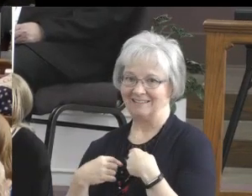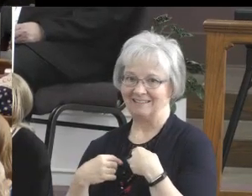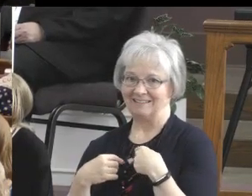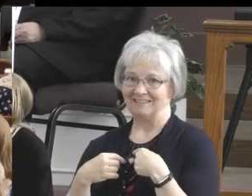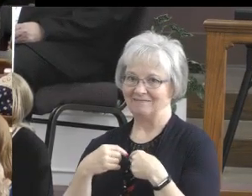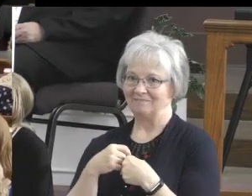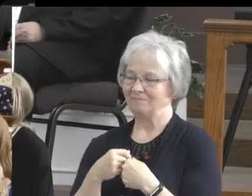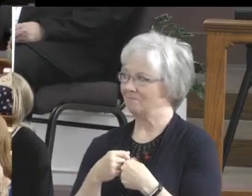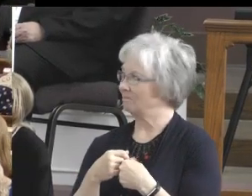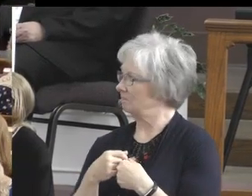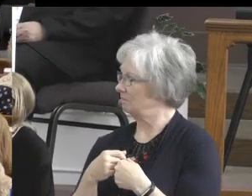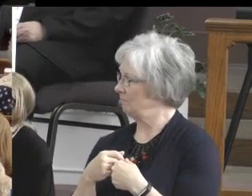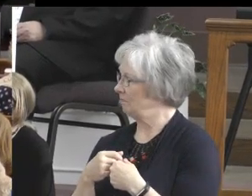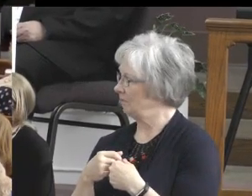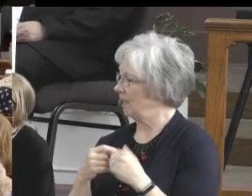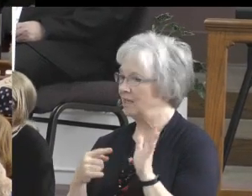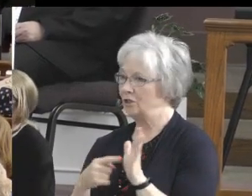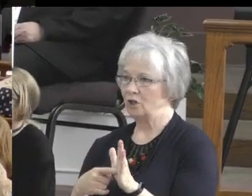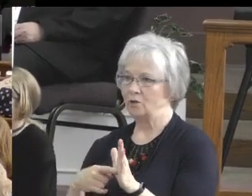And it shows our patriotism.